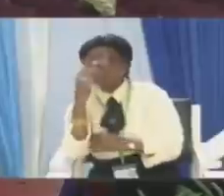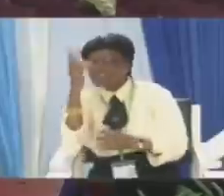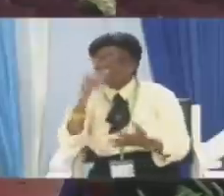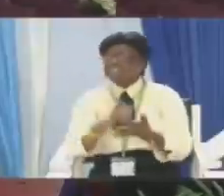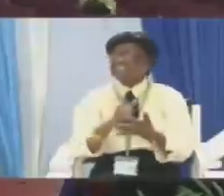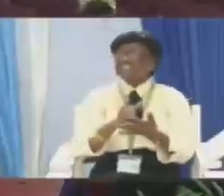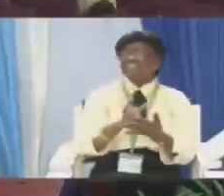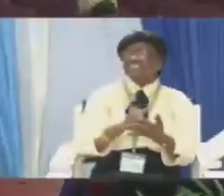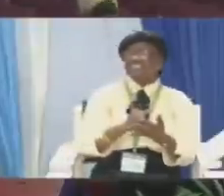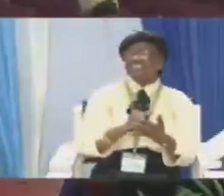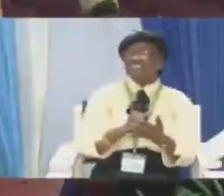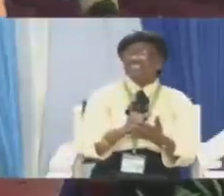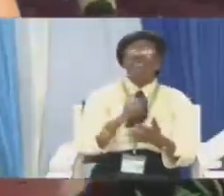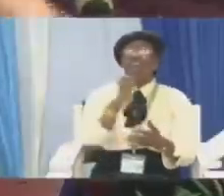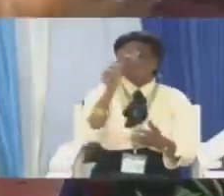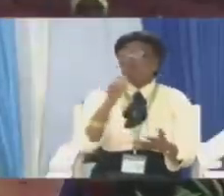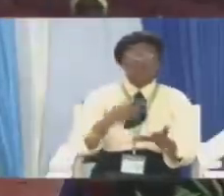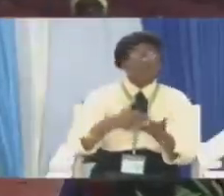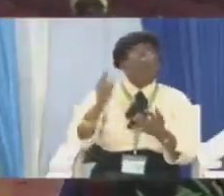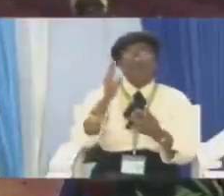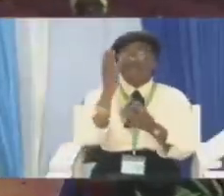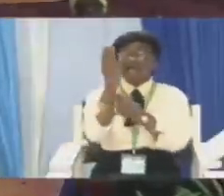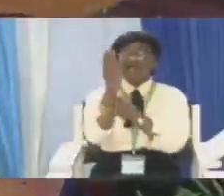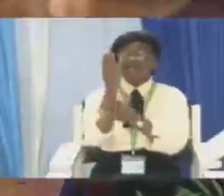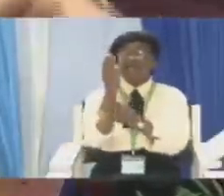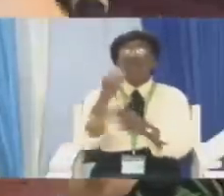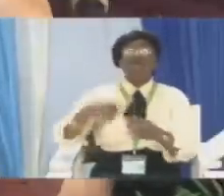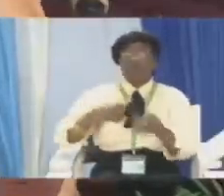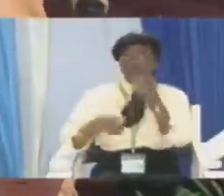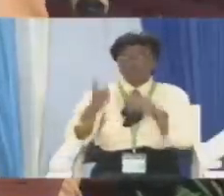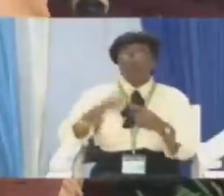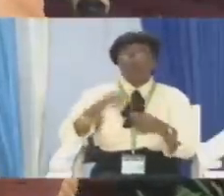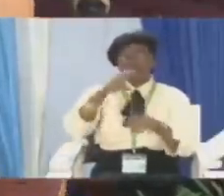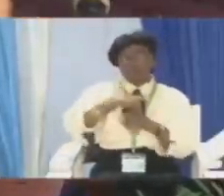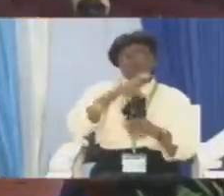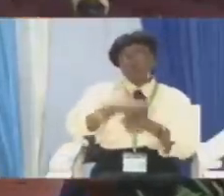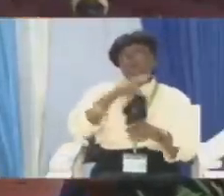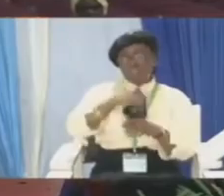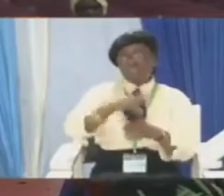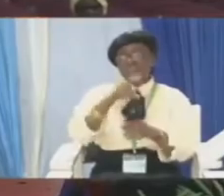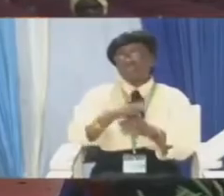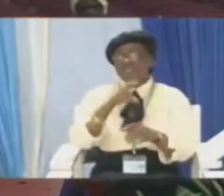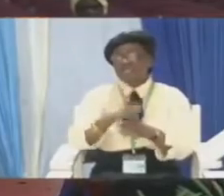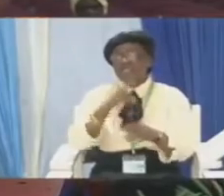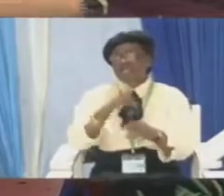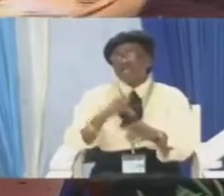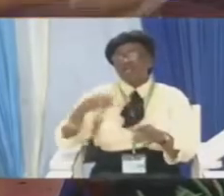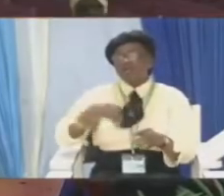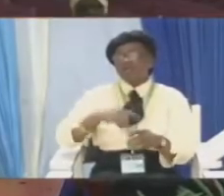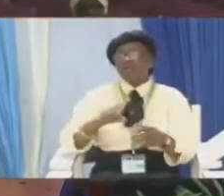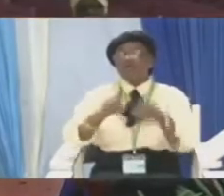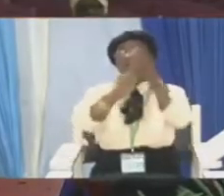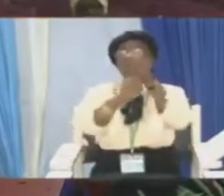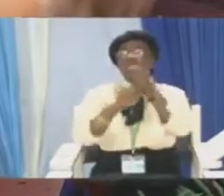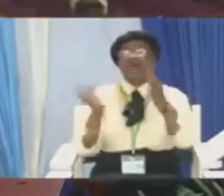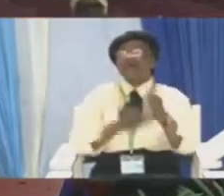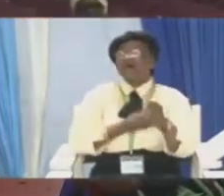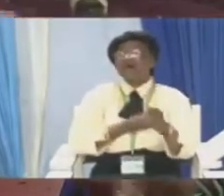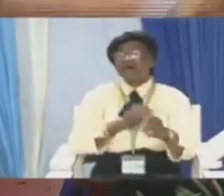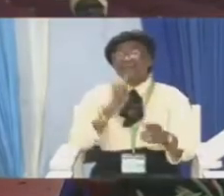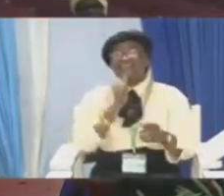We come to church, we sit down beside ourselves, and then we hug ourselves, mommy,